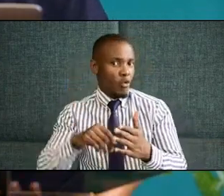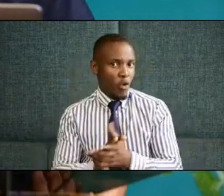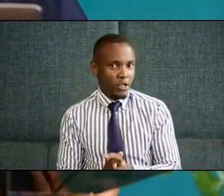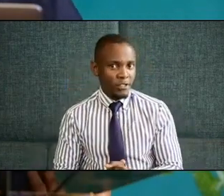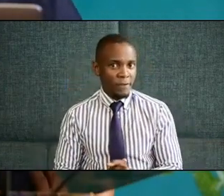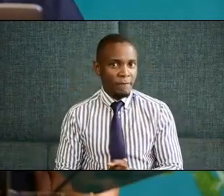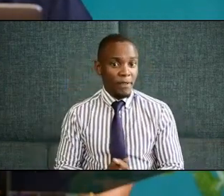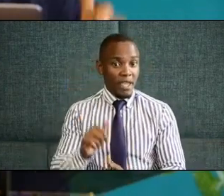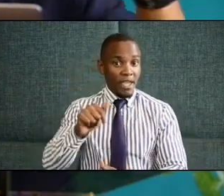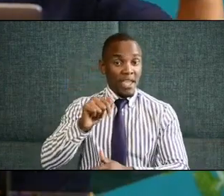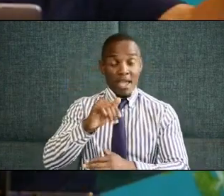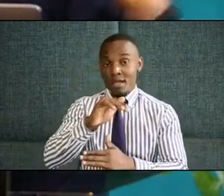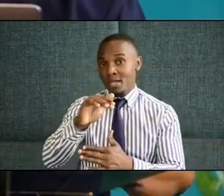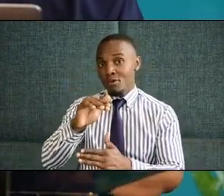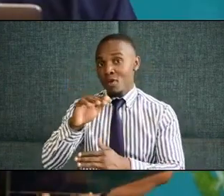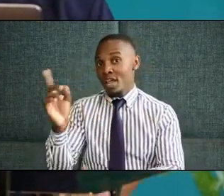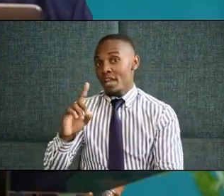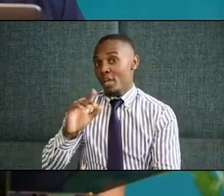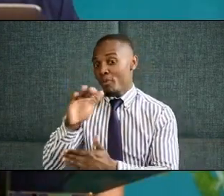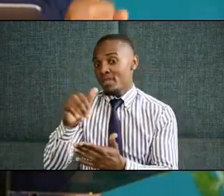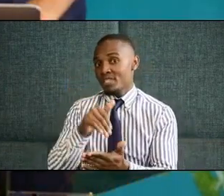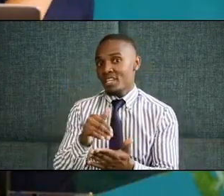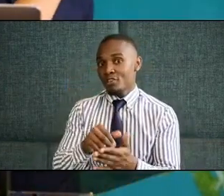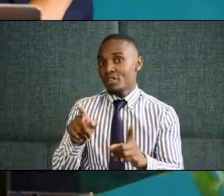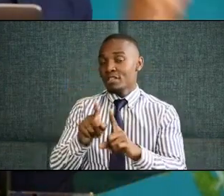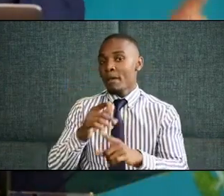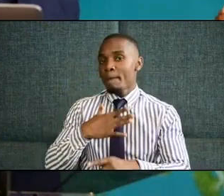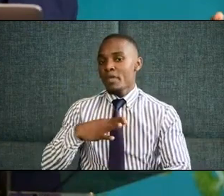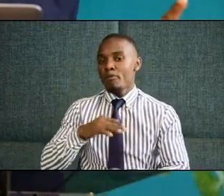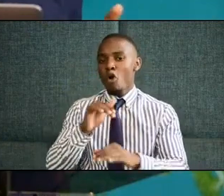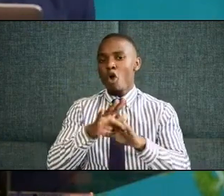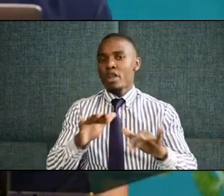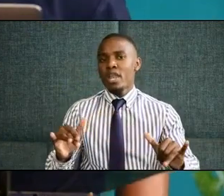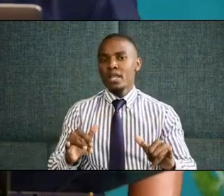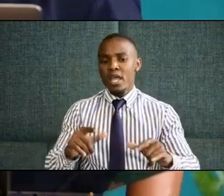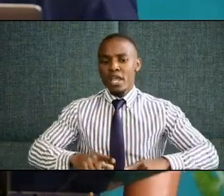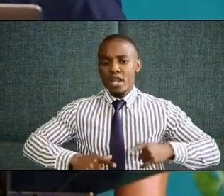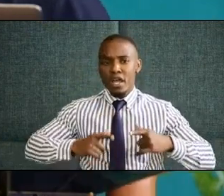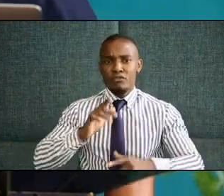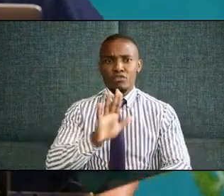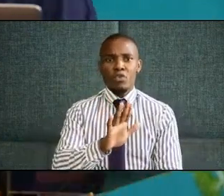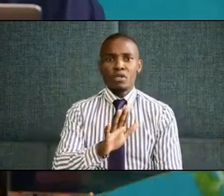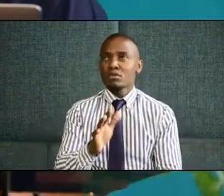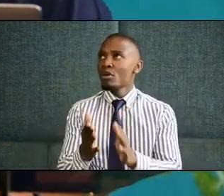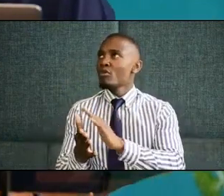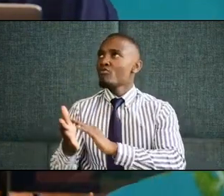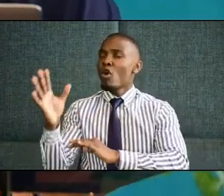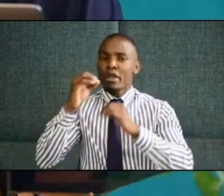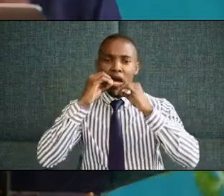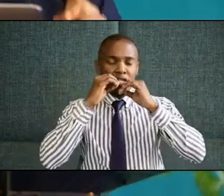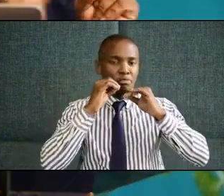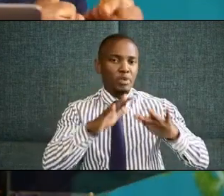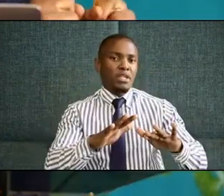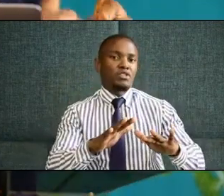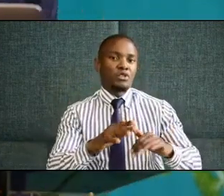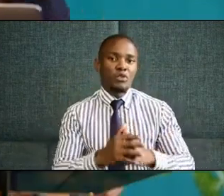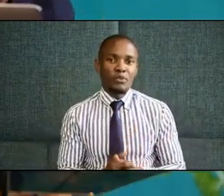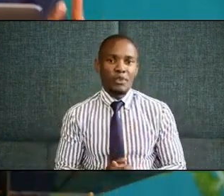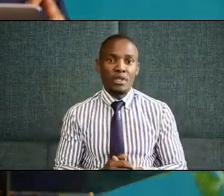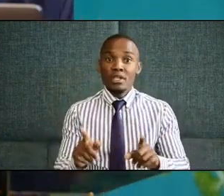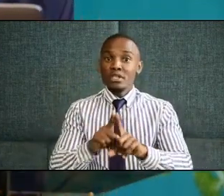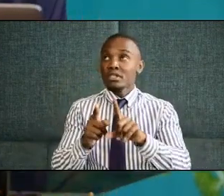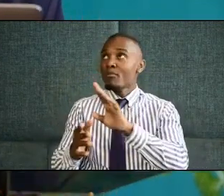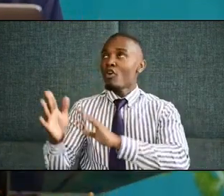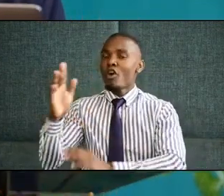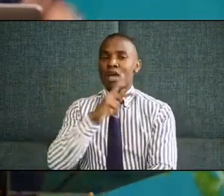gentlemen, in Nairobi Central and those watching online, in your life, God has been good to us. God has been